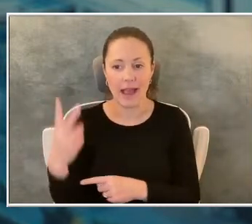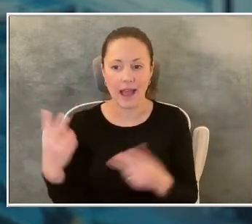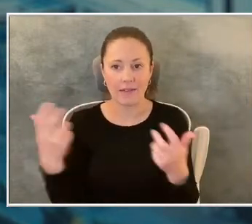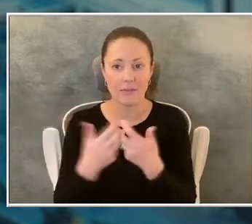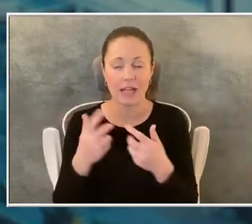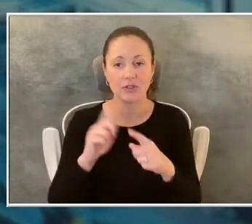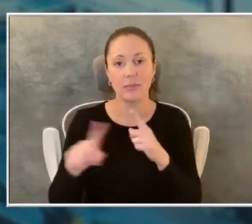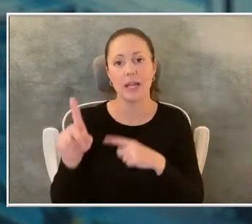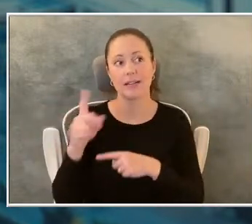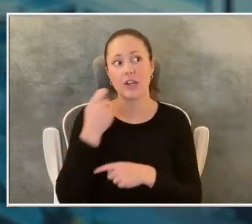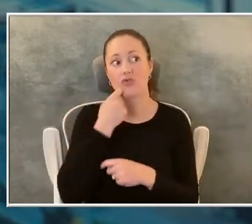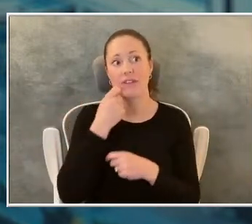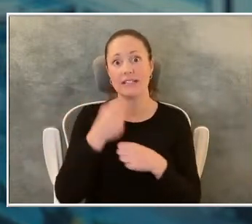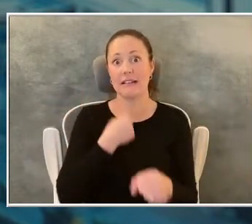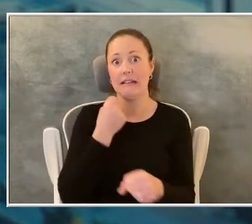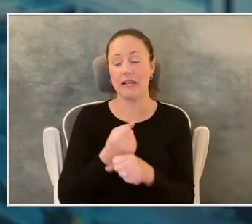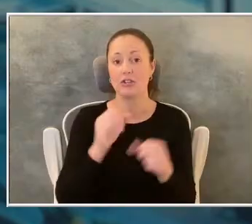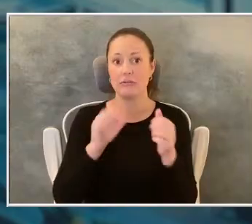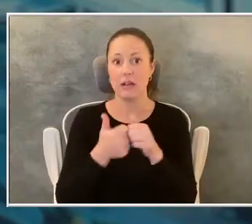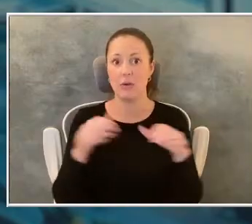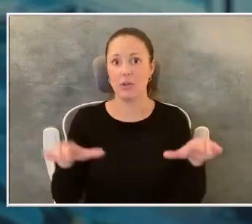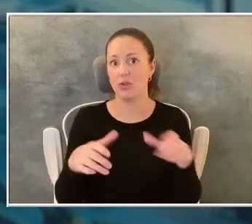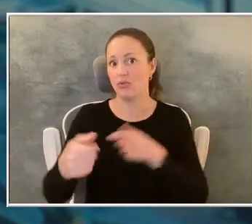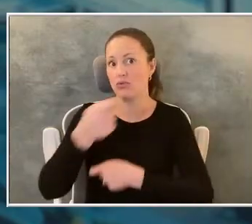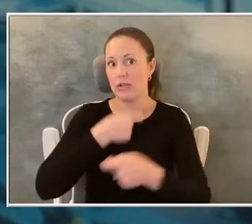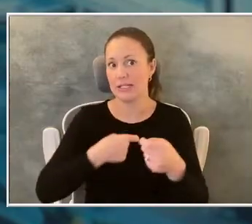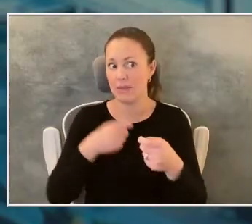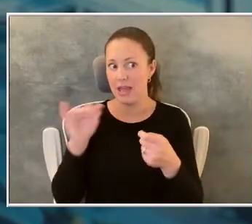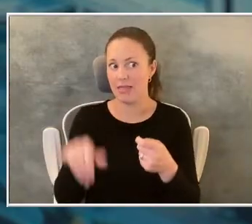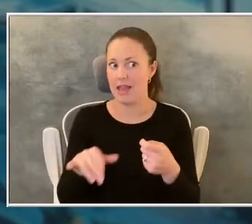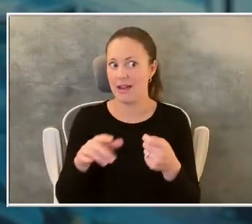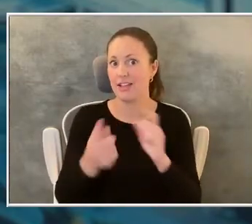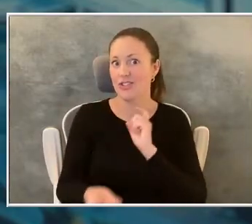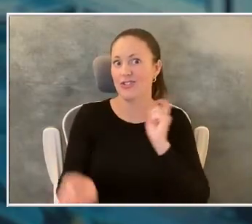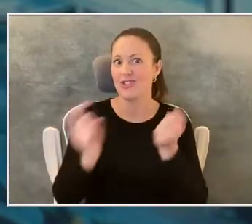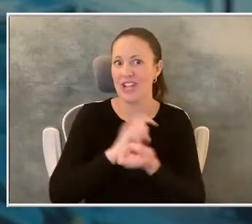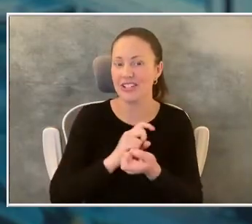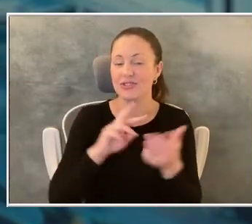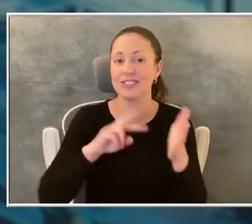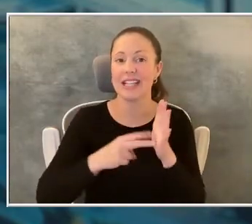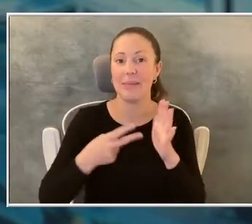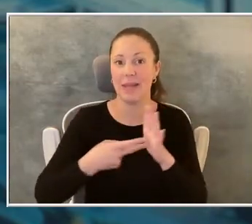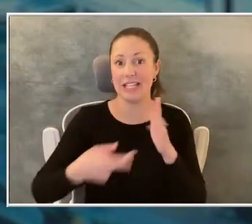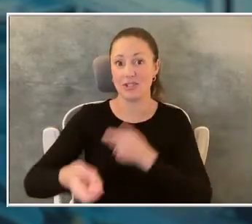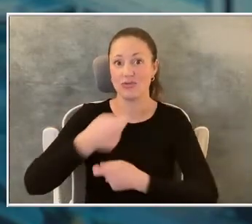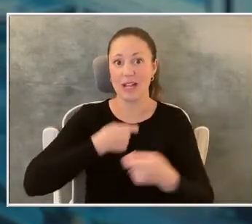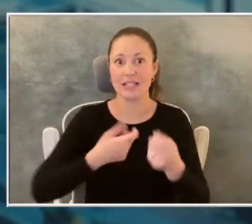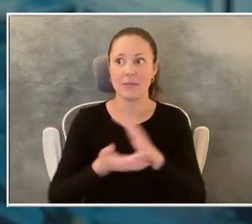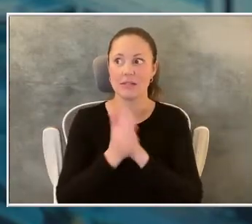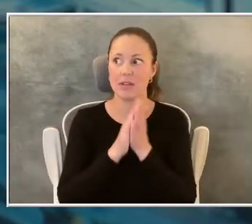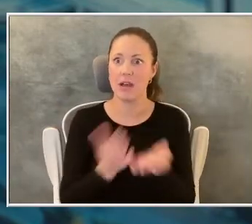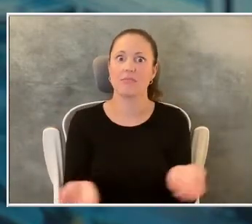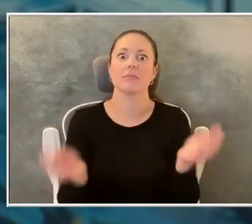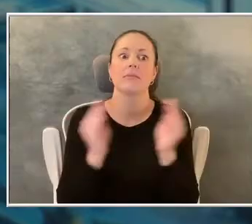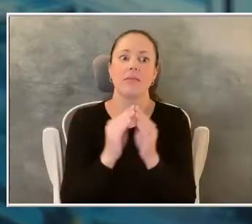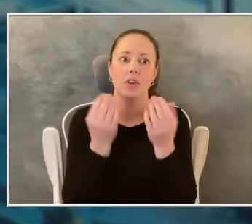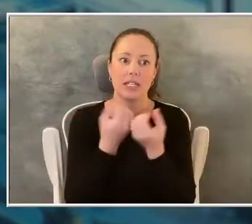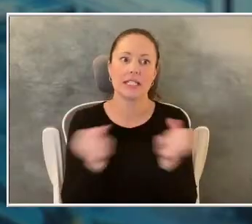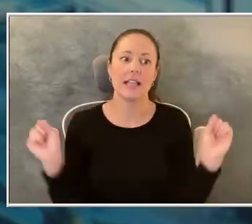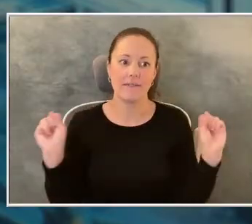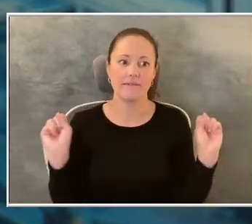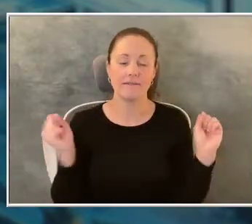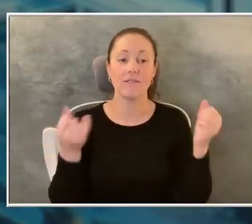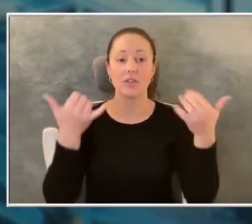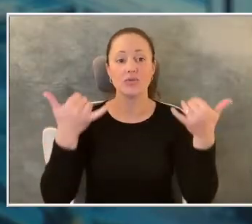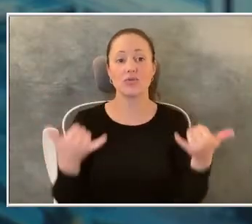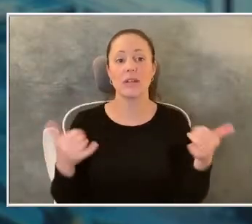the way we do transplant has evolved, and which has made these transplants very safe. So now when we have several